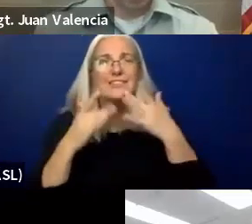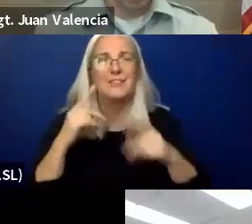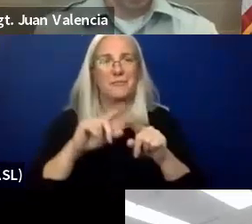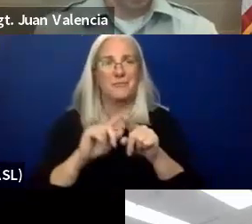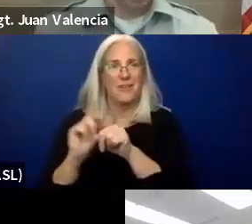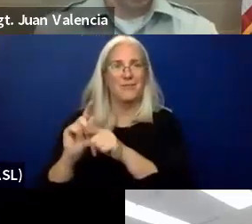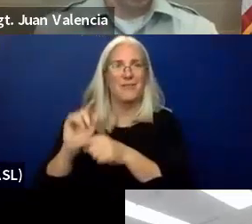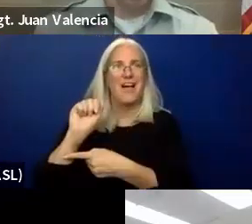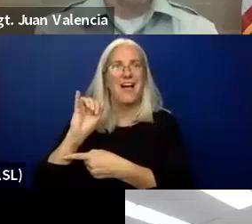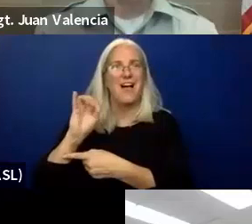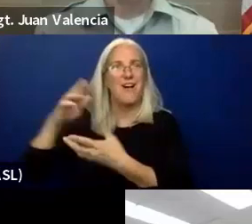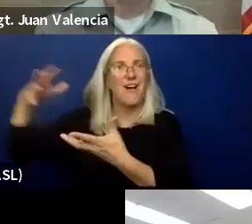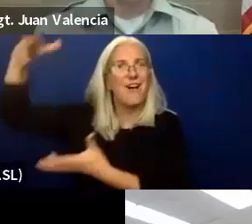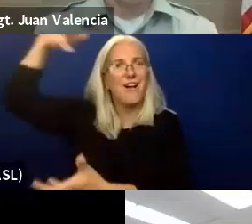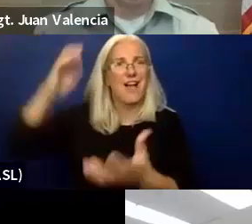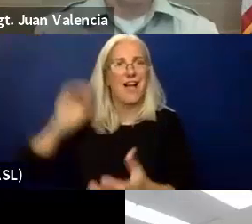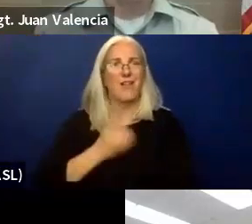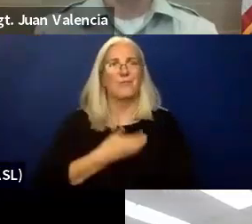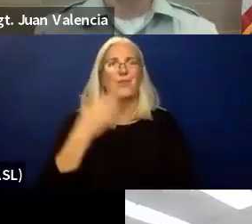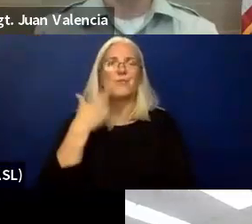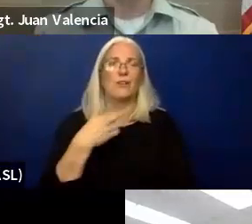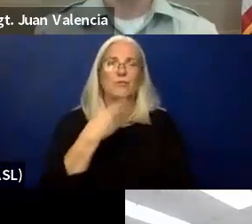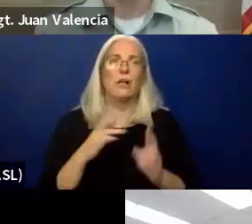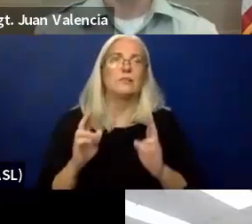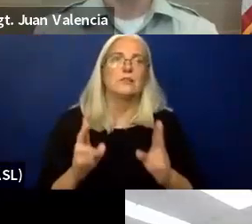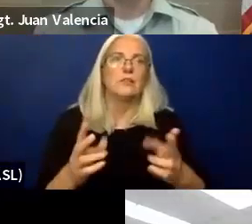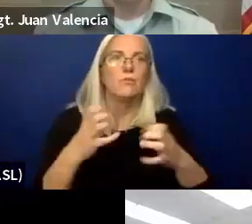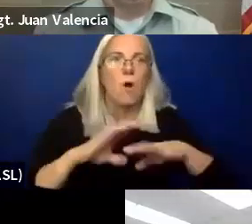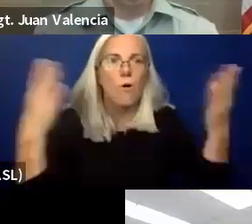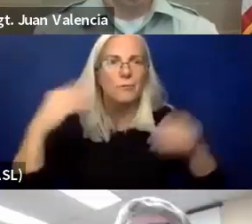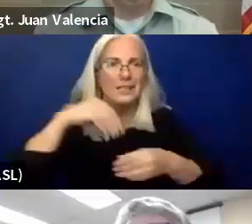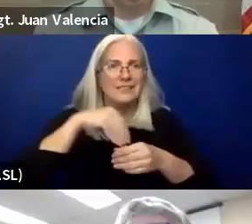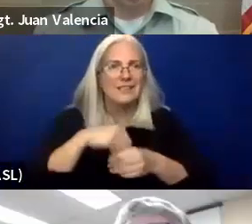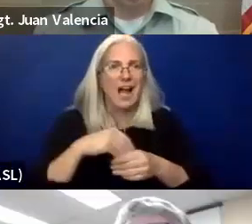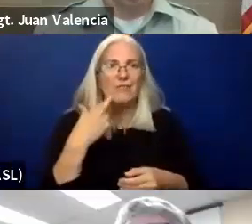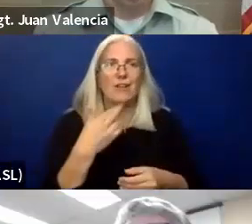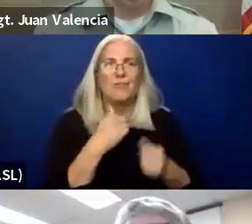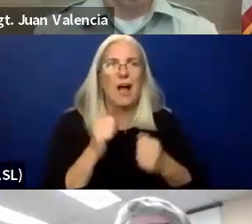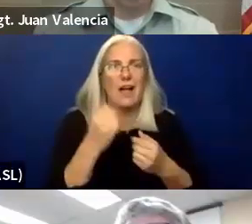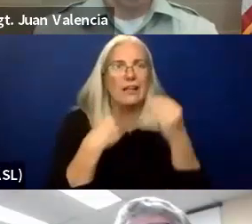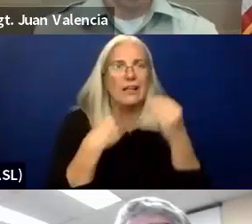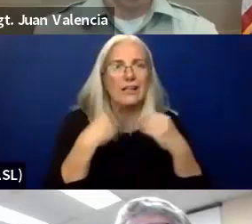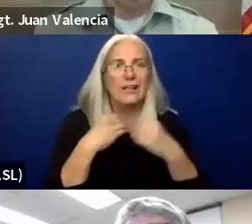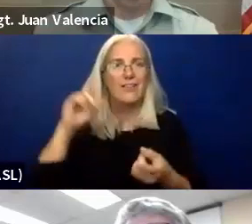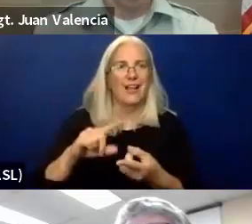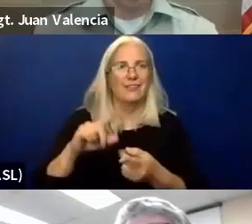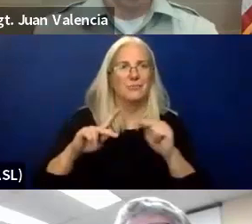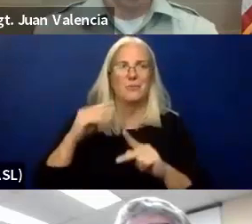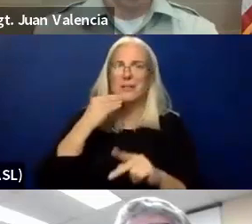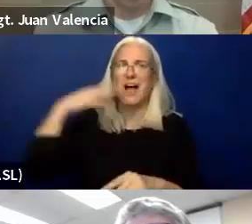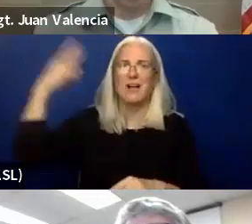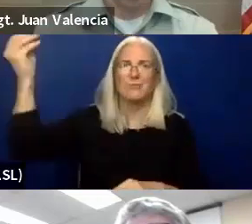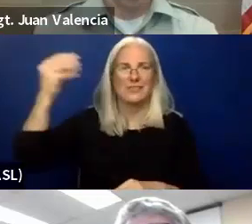know when they can have indoor dining, because fewer people are able to outdoor dine given the smoke that we